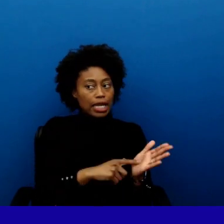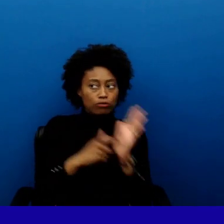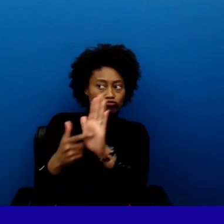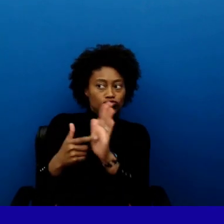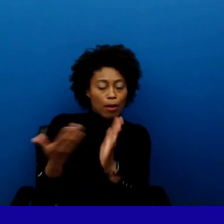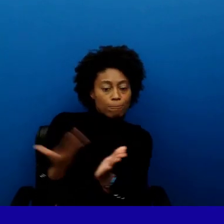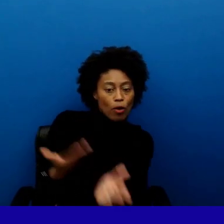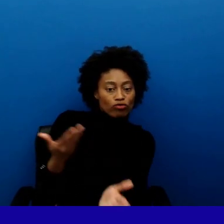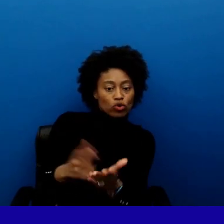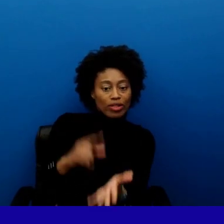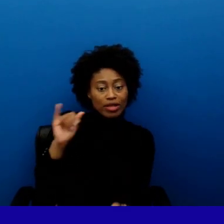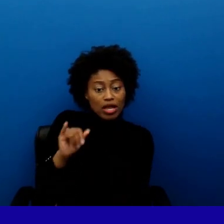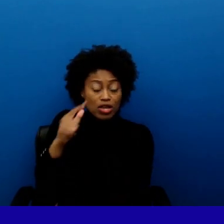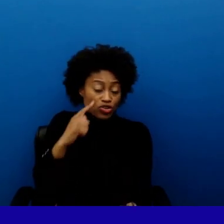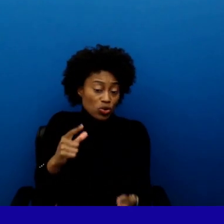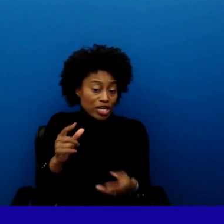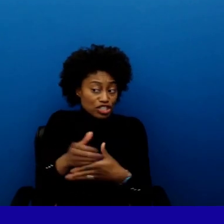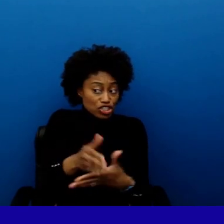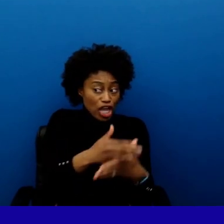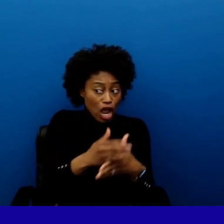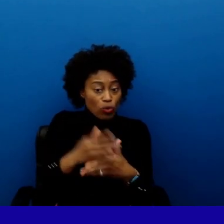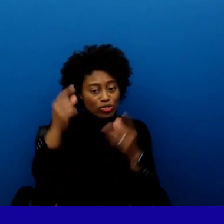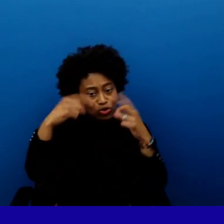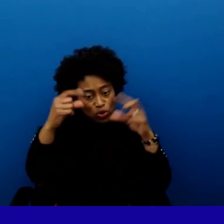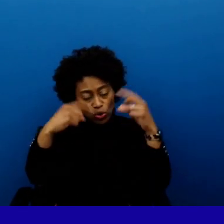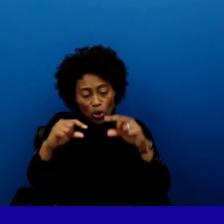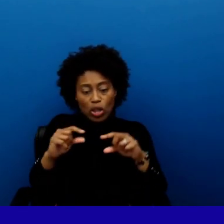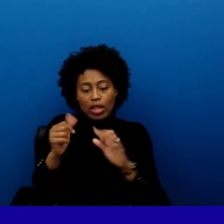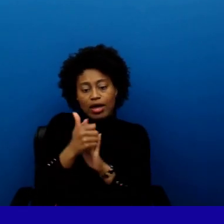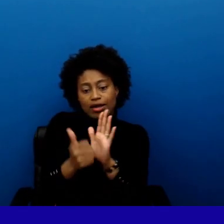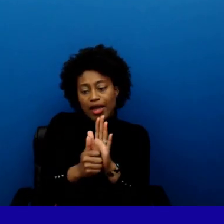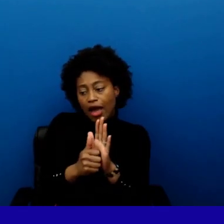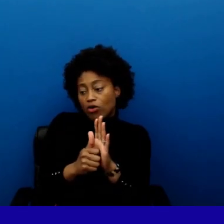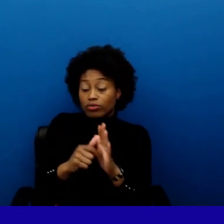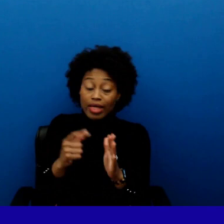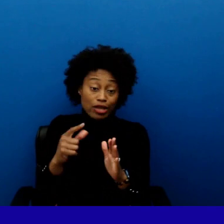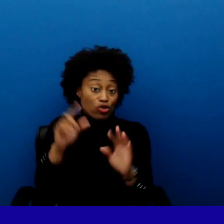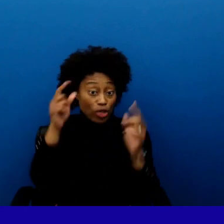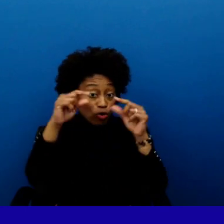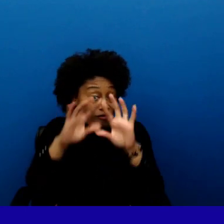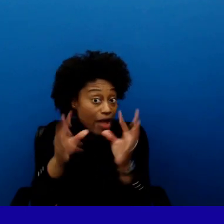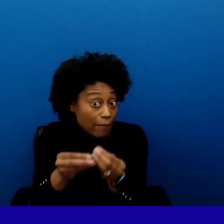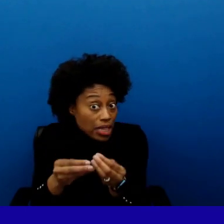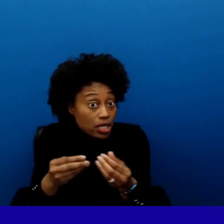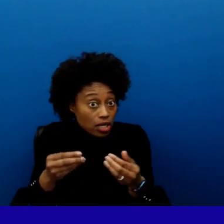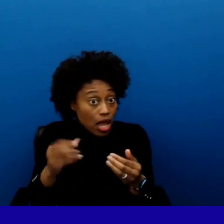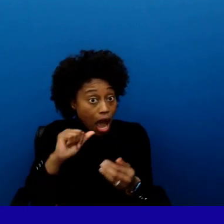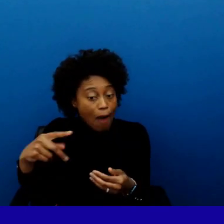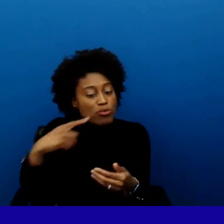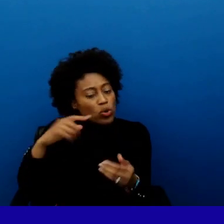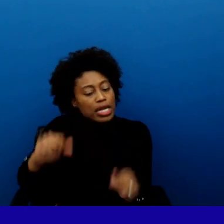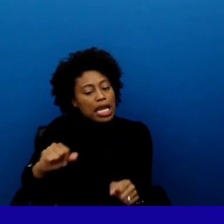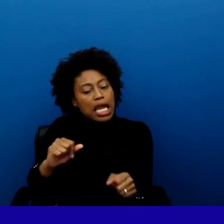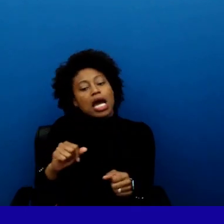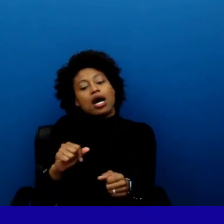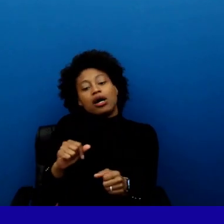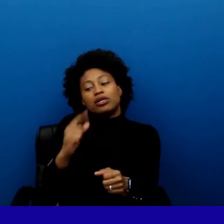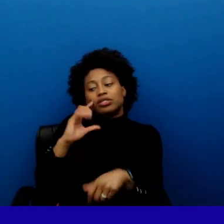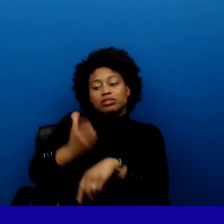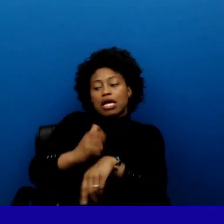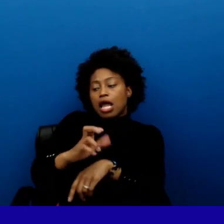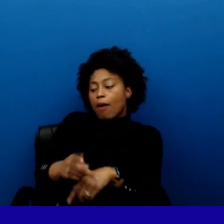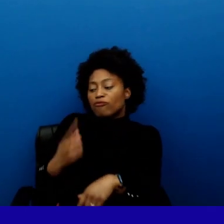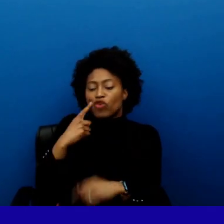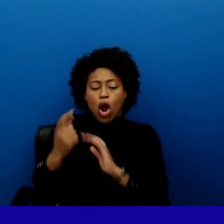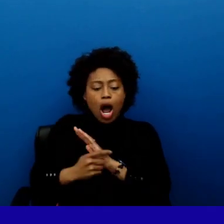other families via your Google account, shared Google family account, so that other people can add to it, remove for it. You can also set it up